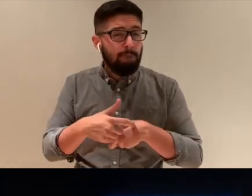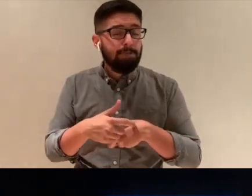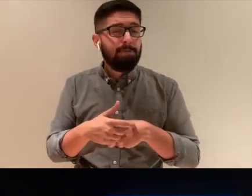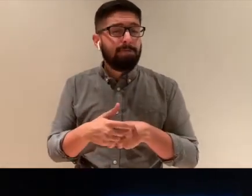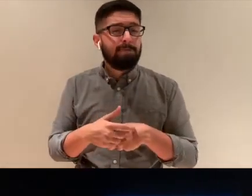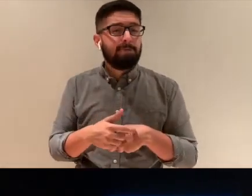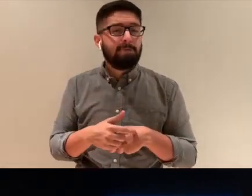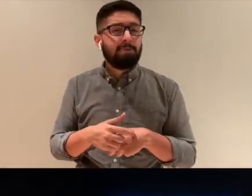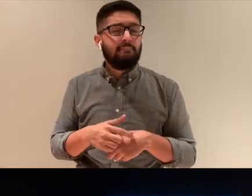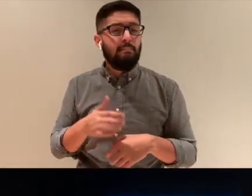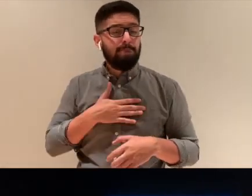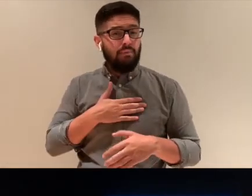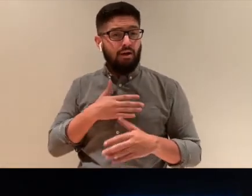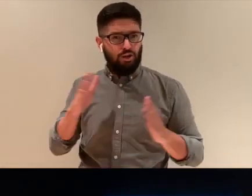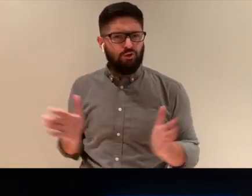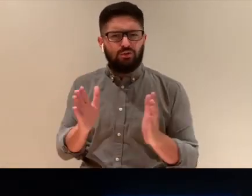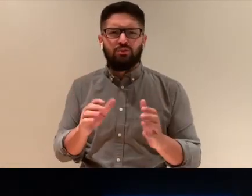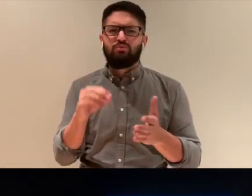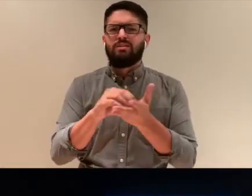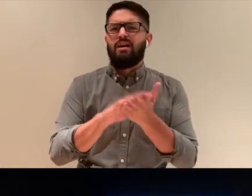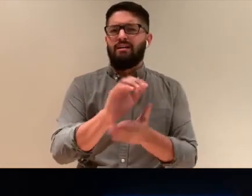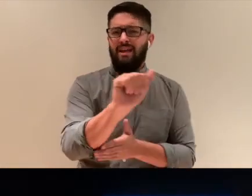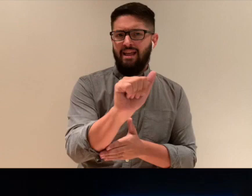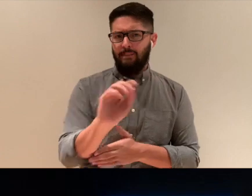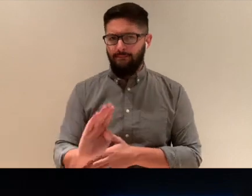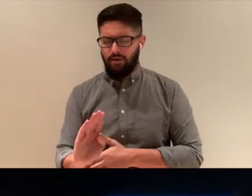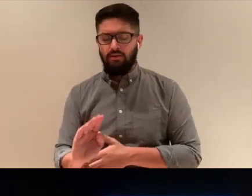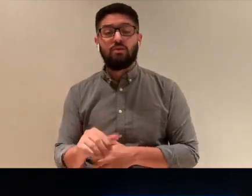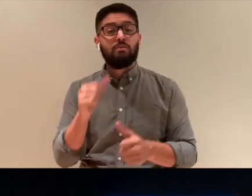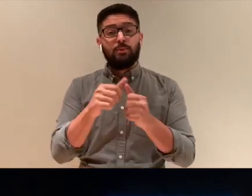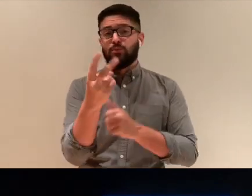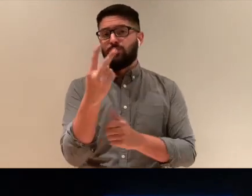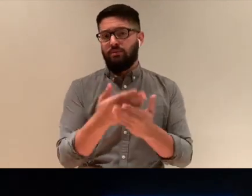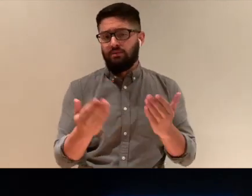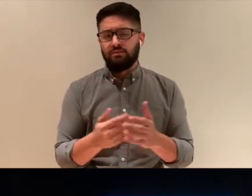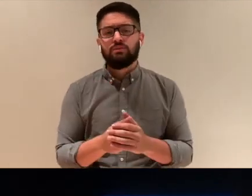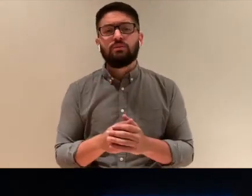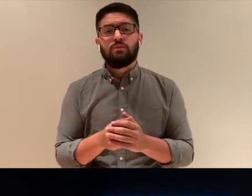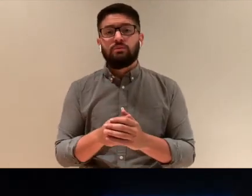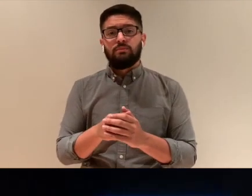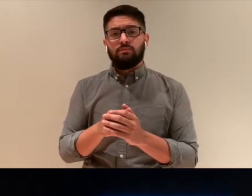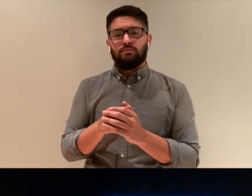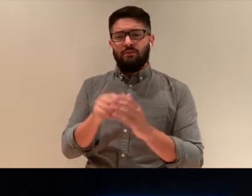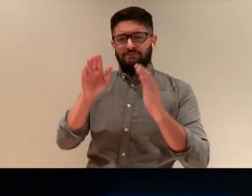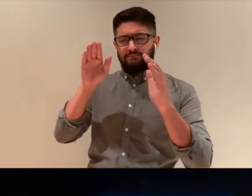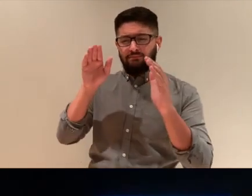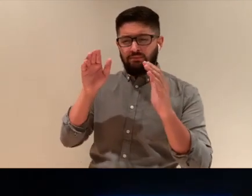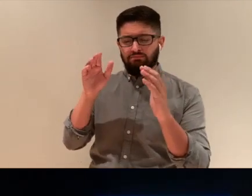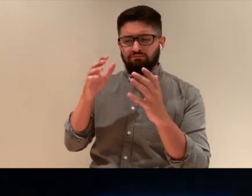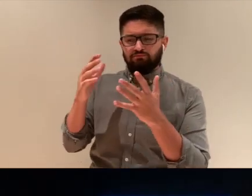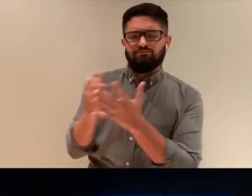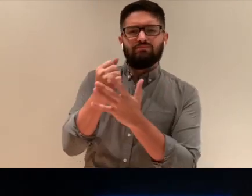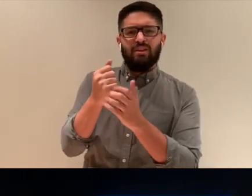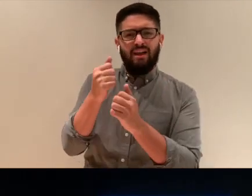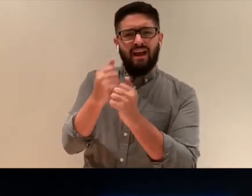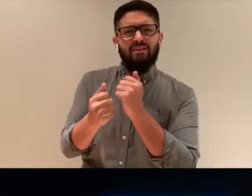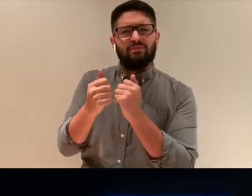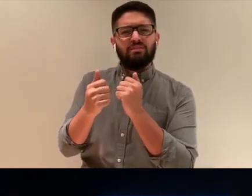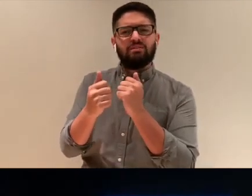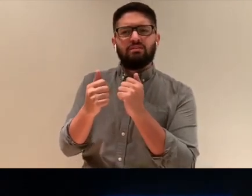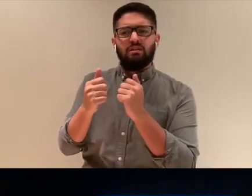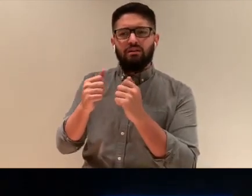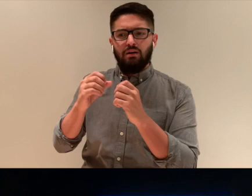times, my encouragement to you, write this down as A and B, just remember those two things. Listen, capitalize on every